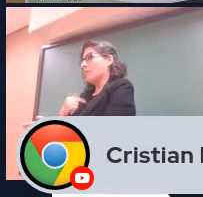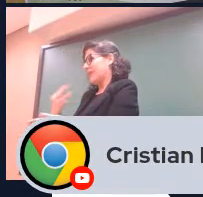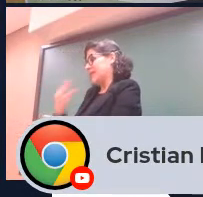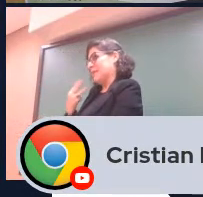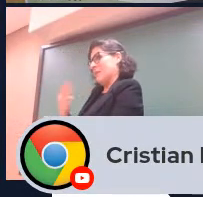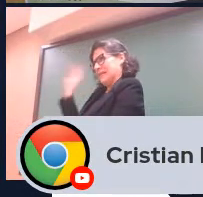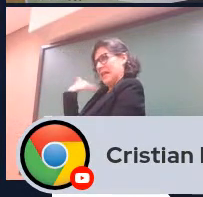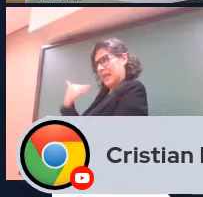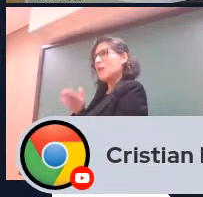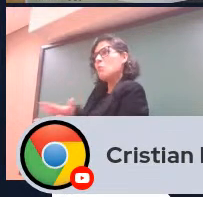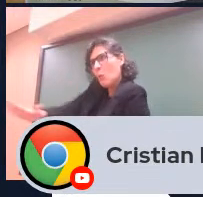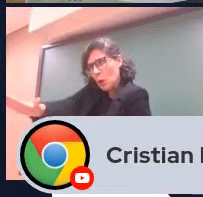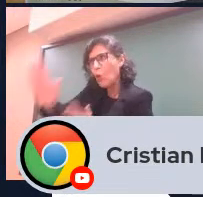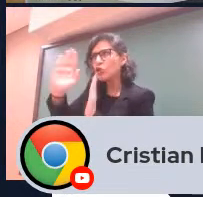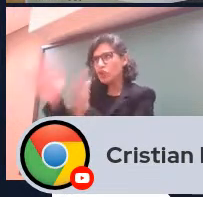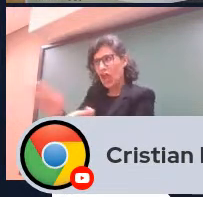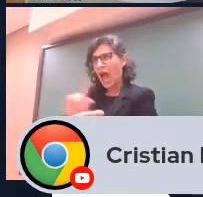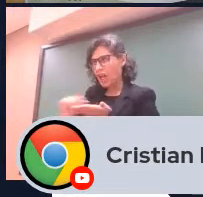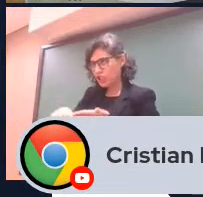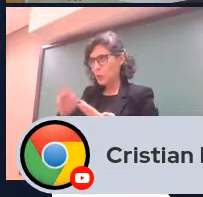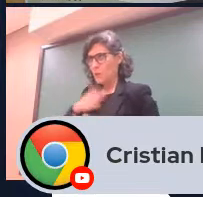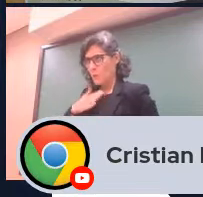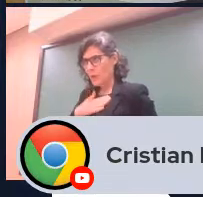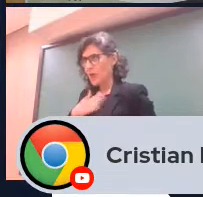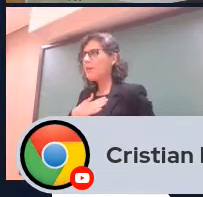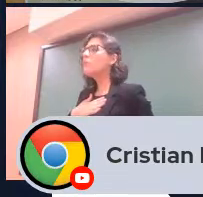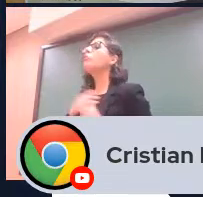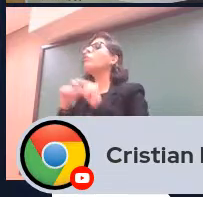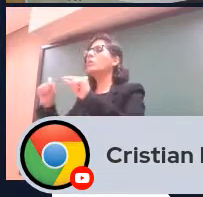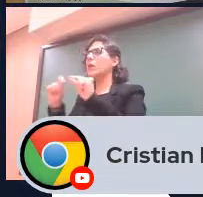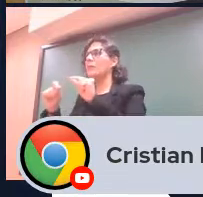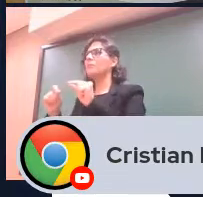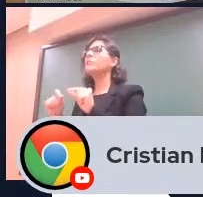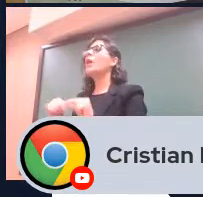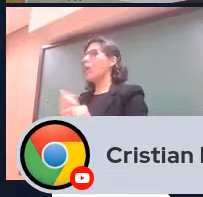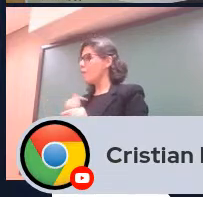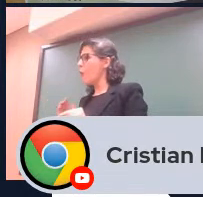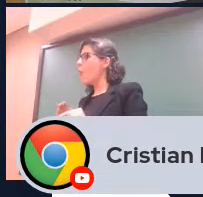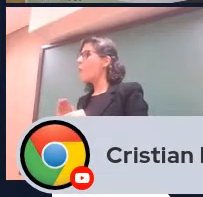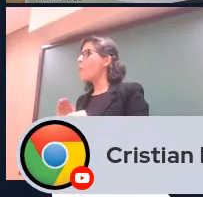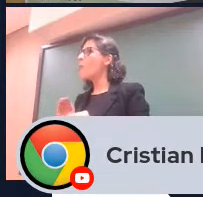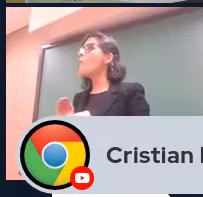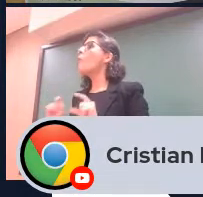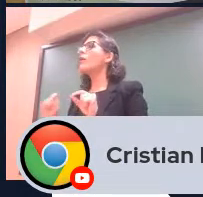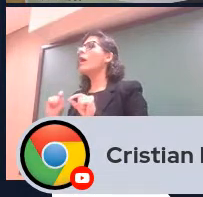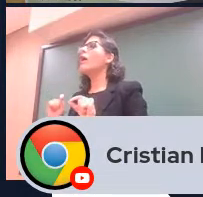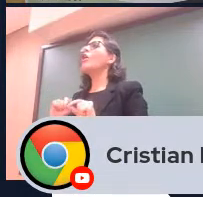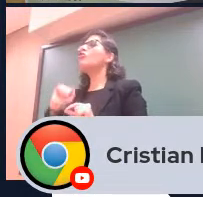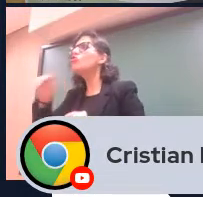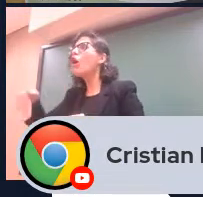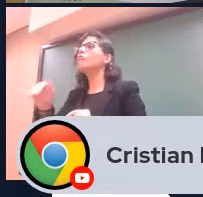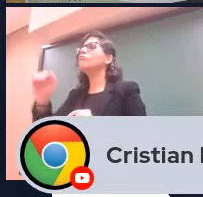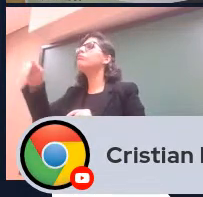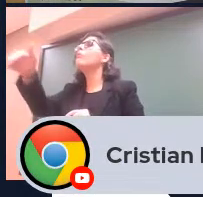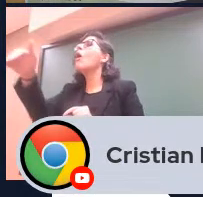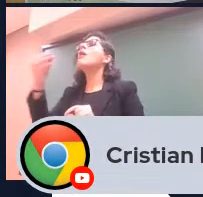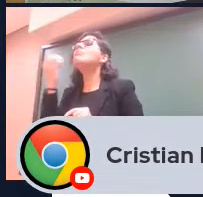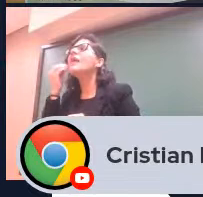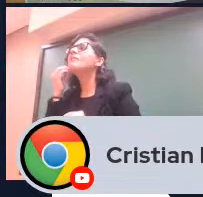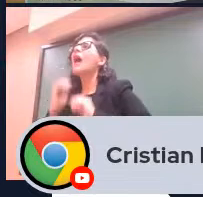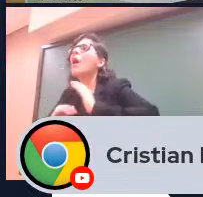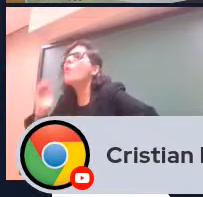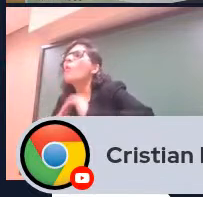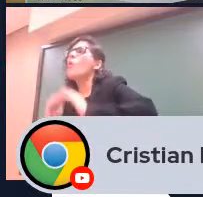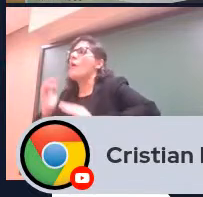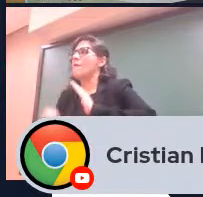I compared everything with everything, but I think the best is to just jump into it and now do it. You can't talk about this